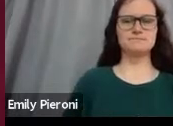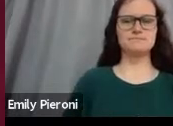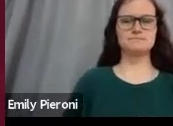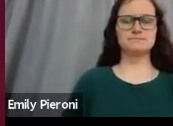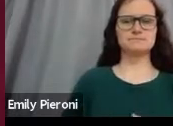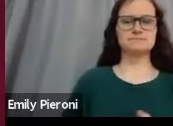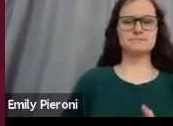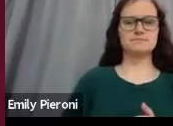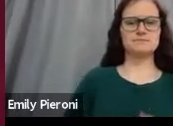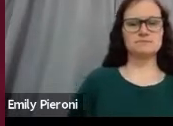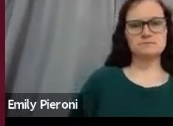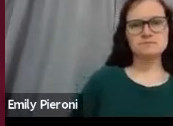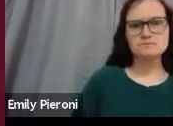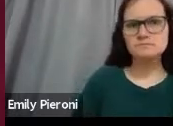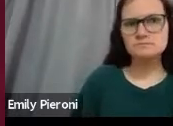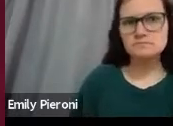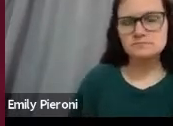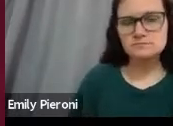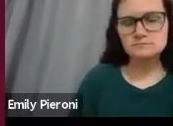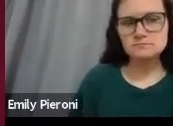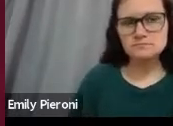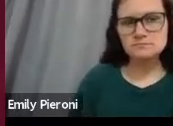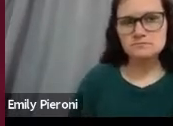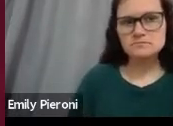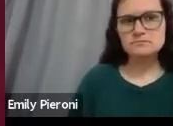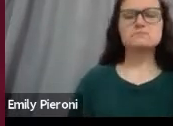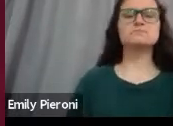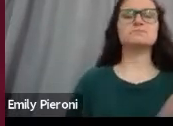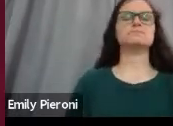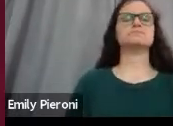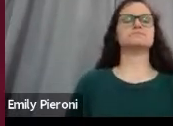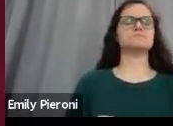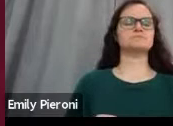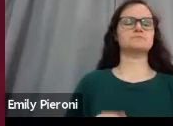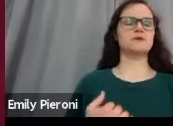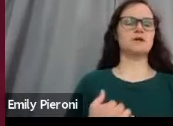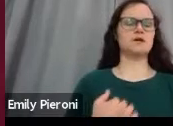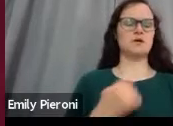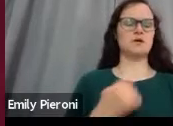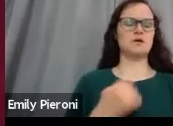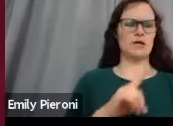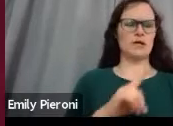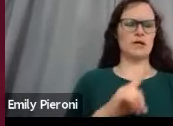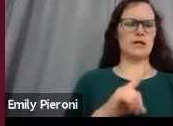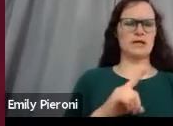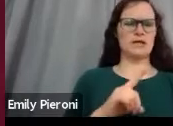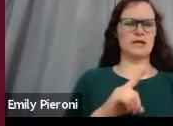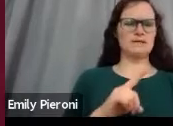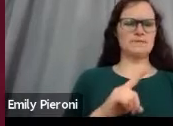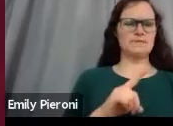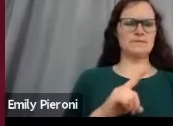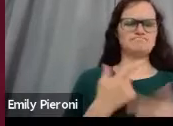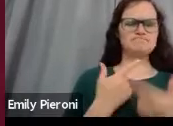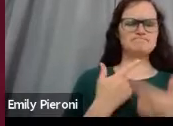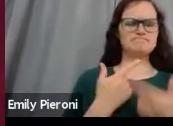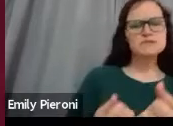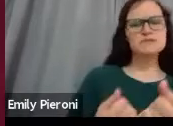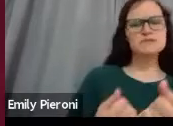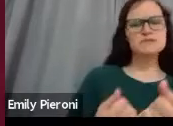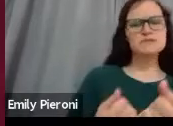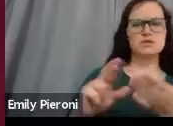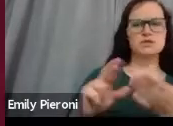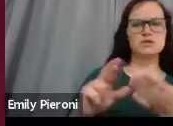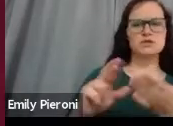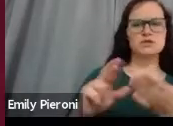interested in this topic, re-examining it after several years. The study that I'll